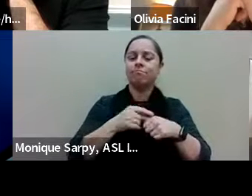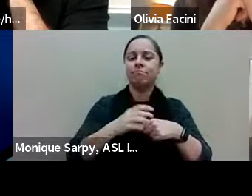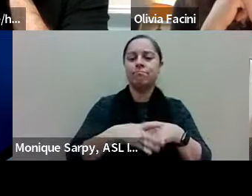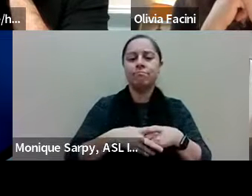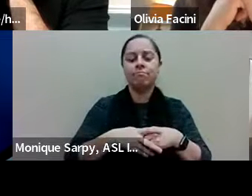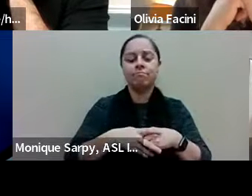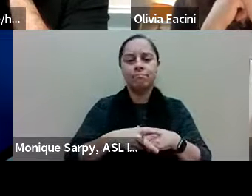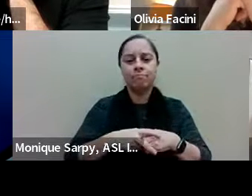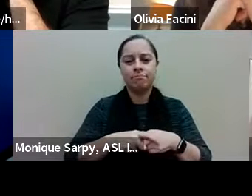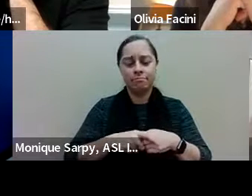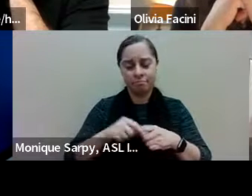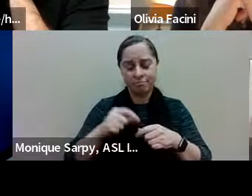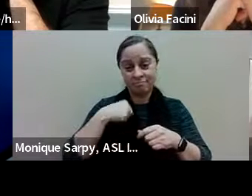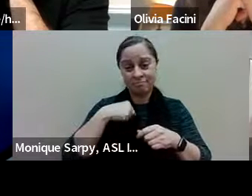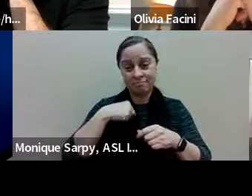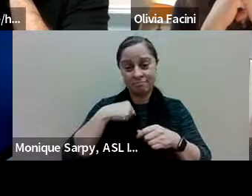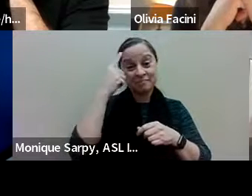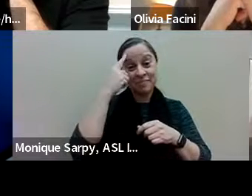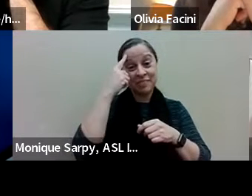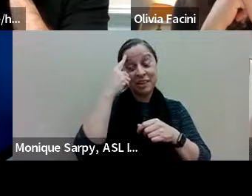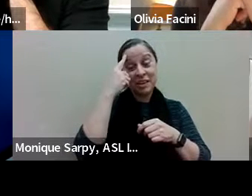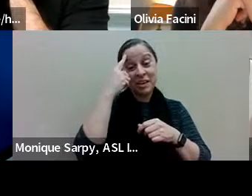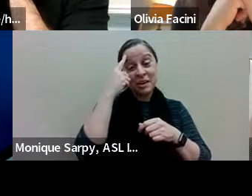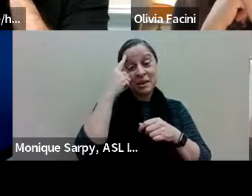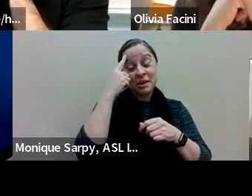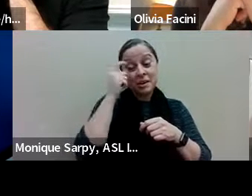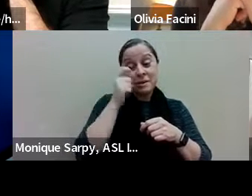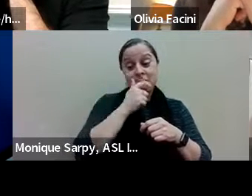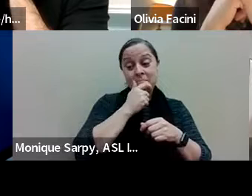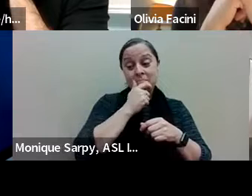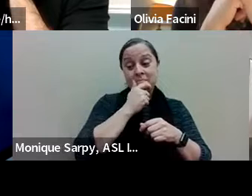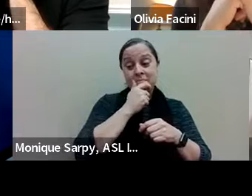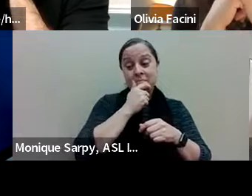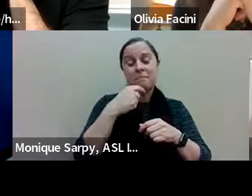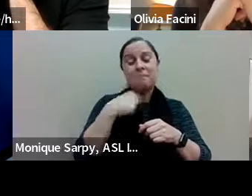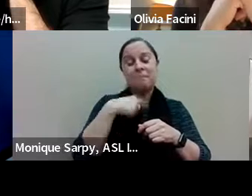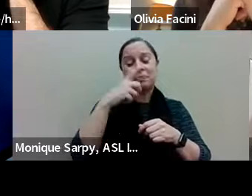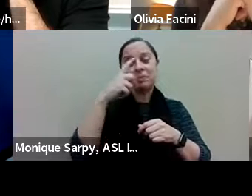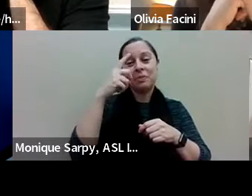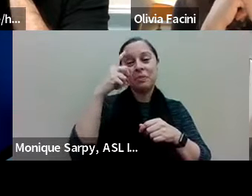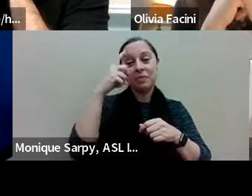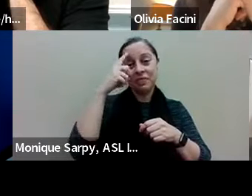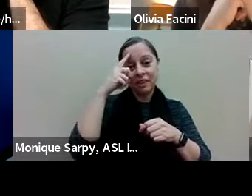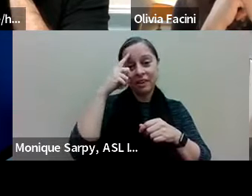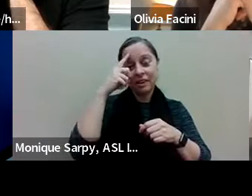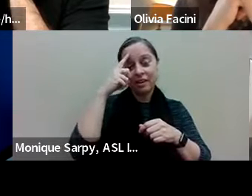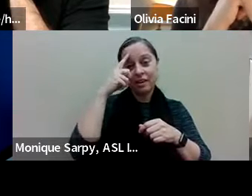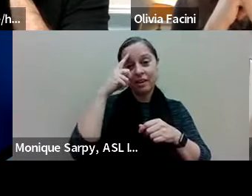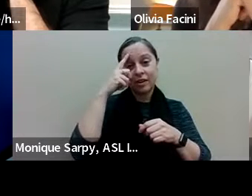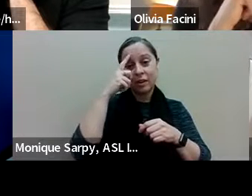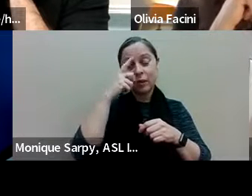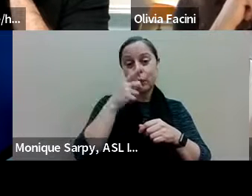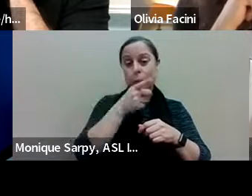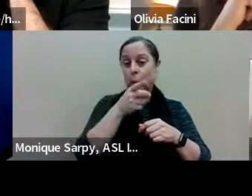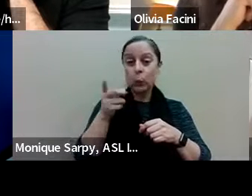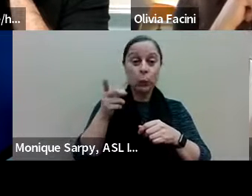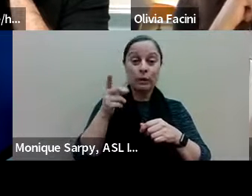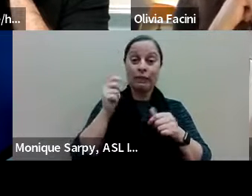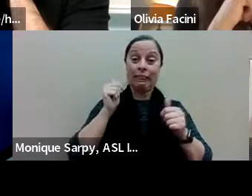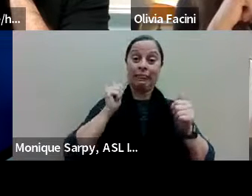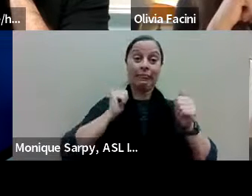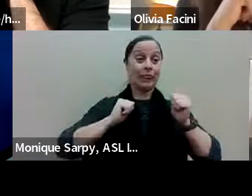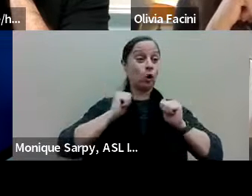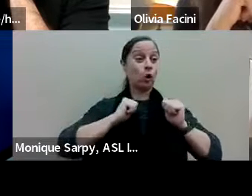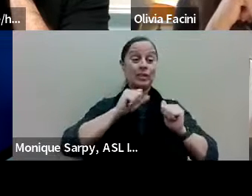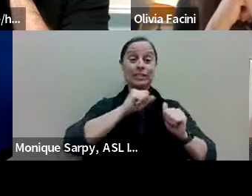And yeah, I think even better than, you know, I think, you know, you as theater staff, folks who are watching these, should